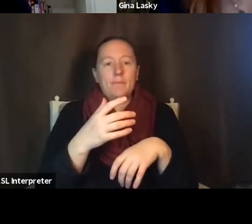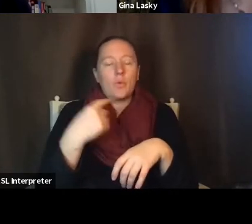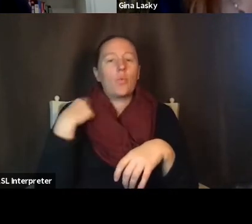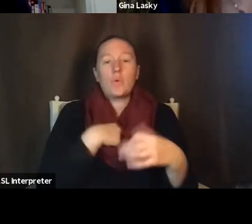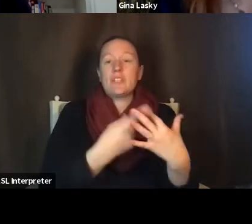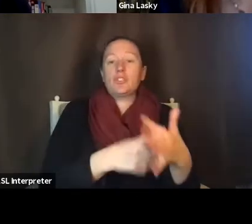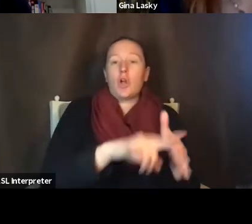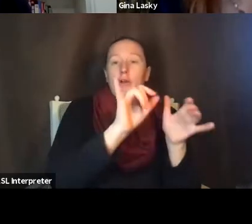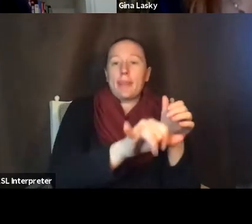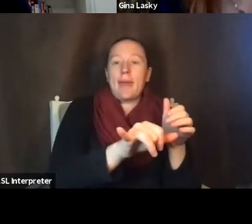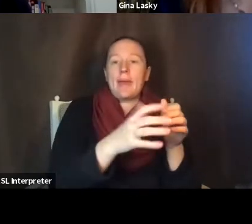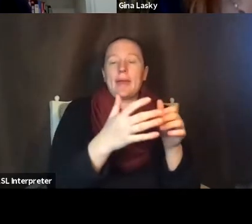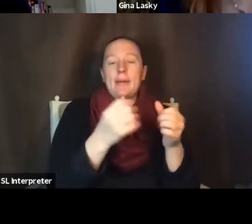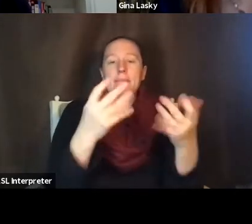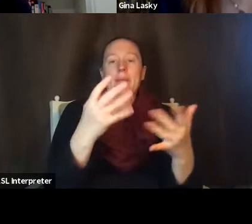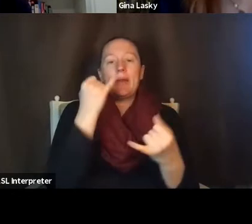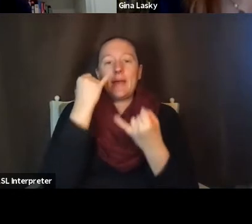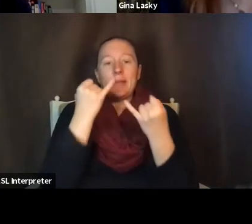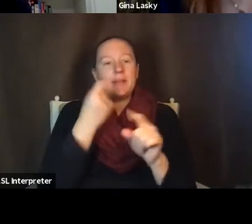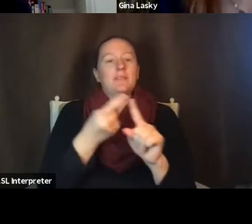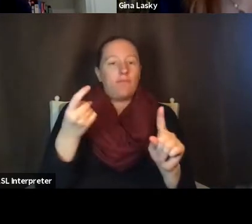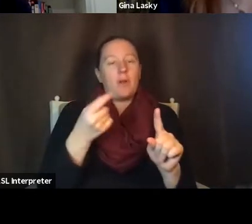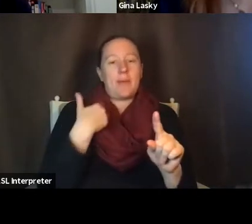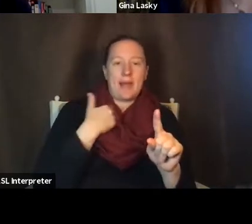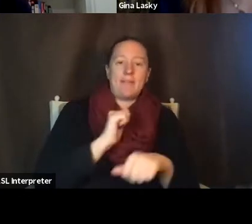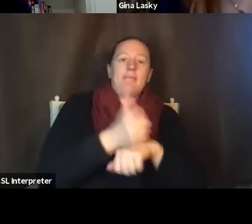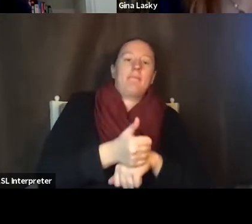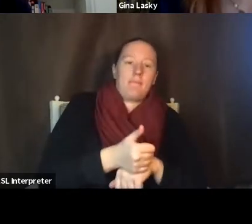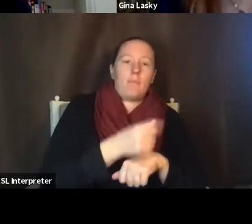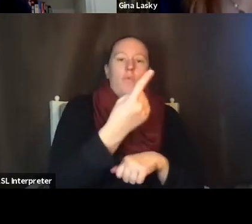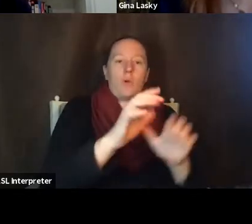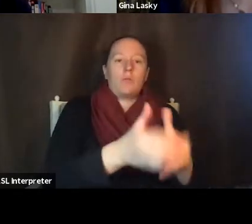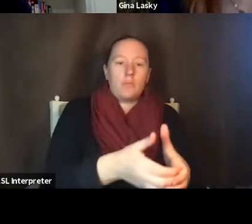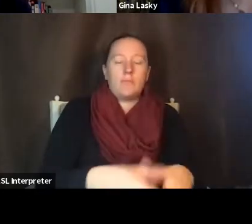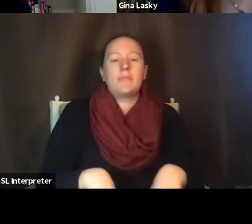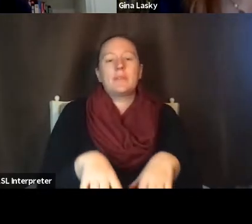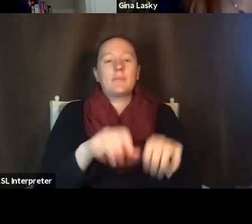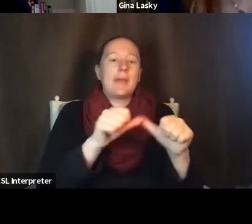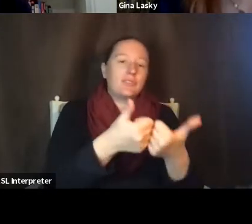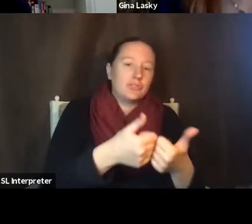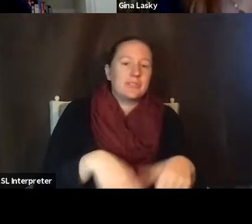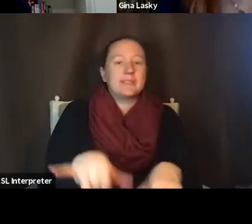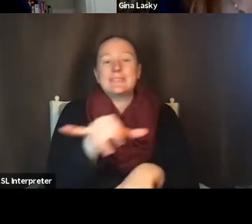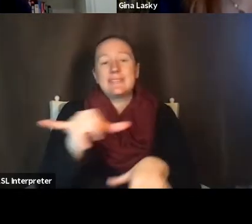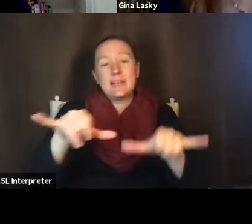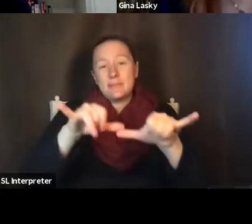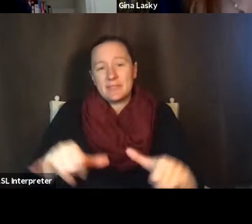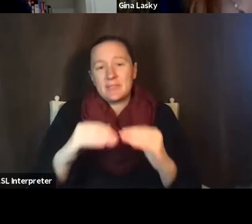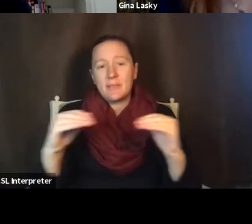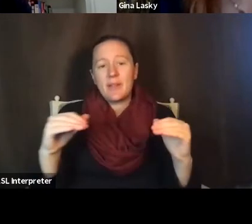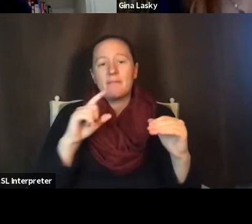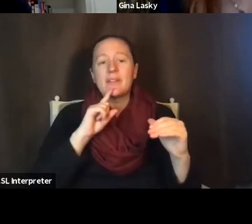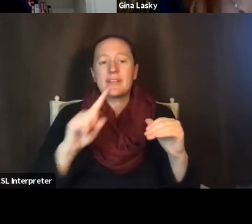ideas, and certainly a lot of our ideas stem from that. At that same system level, another really important concept is